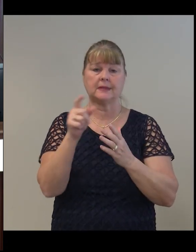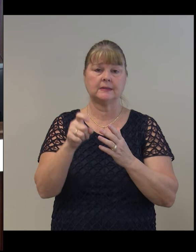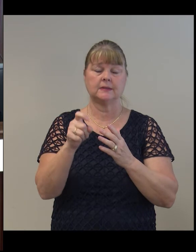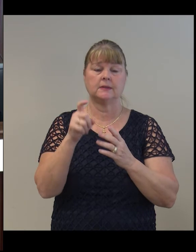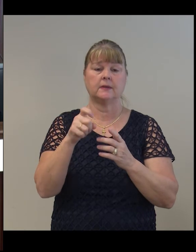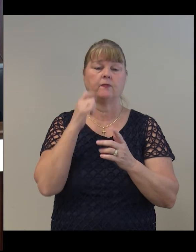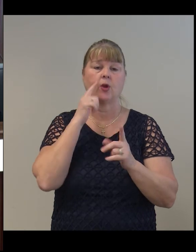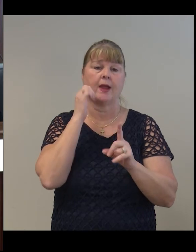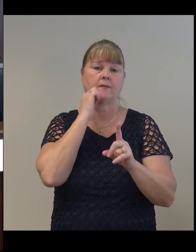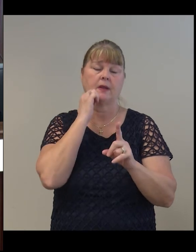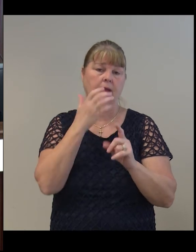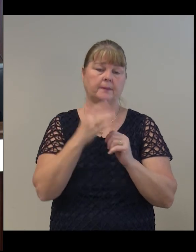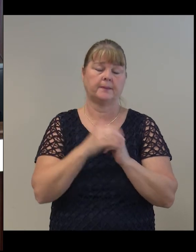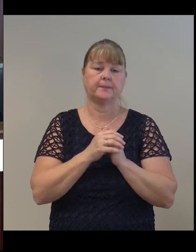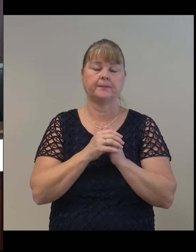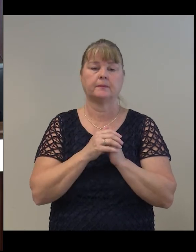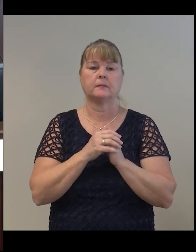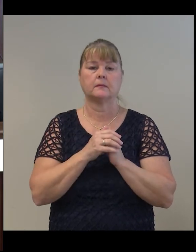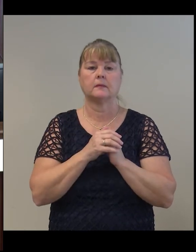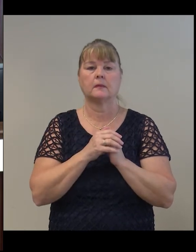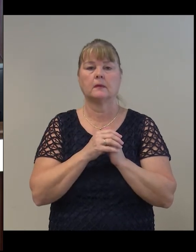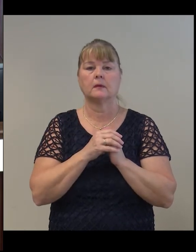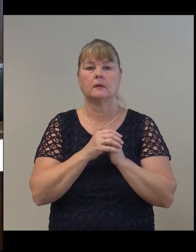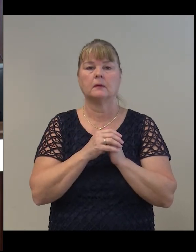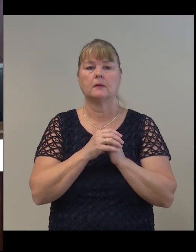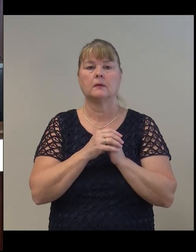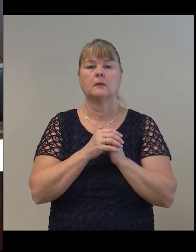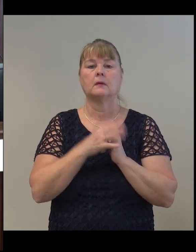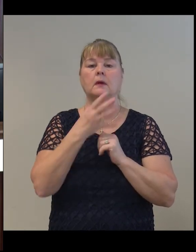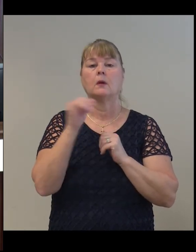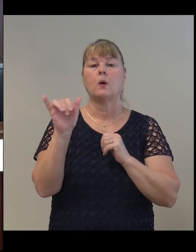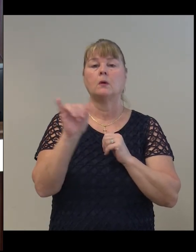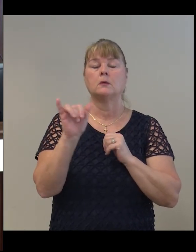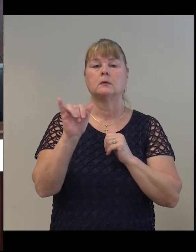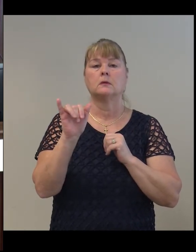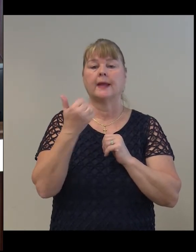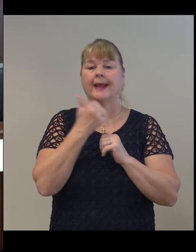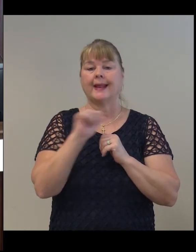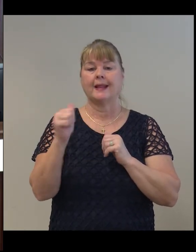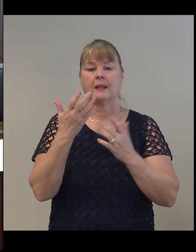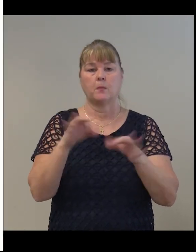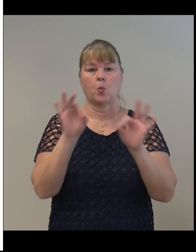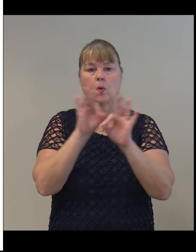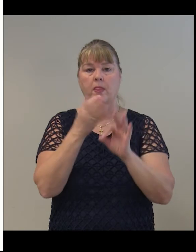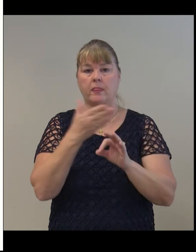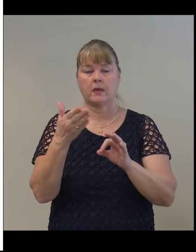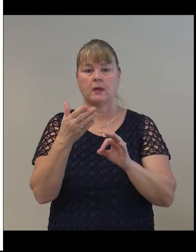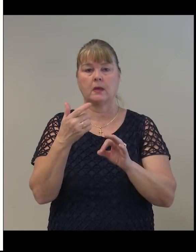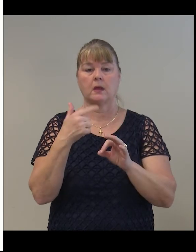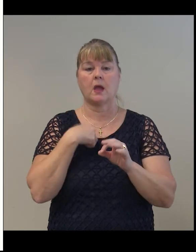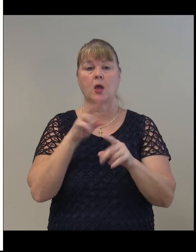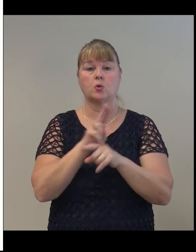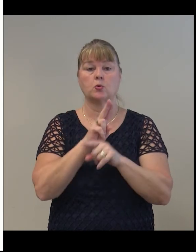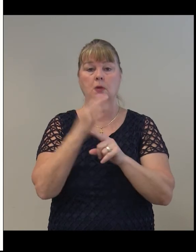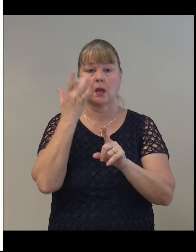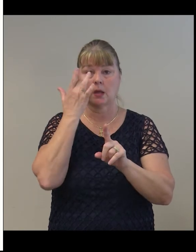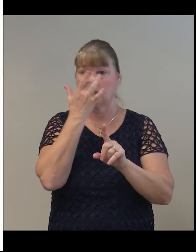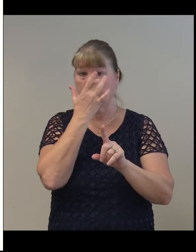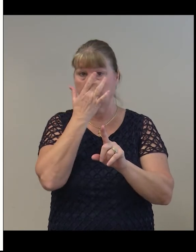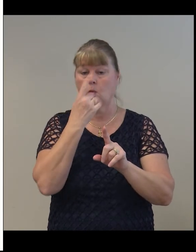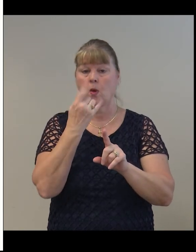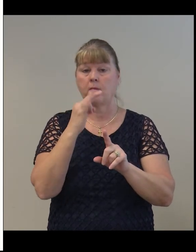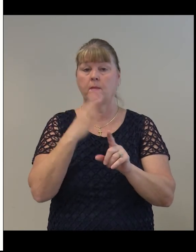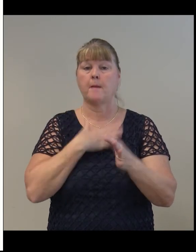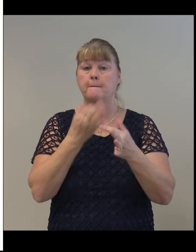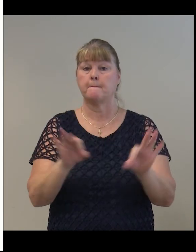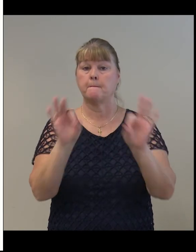wouldn't necessarily need to be used on a day in and day out basis. And then also any essential devices. I wear contacts. So